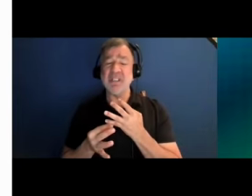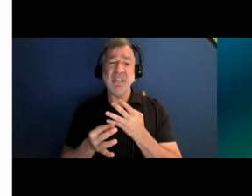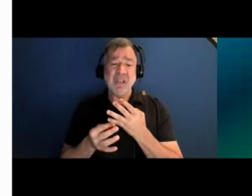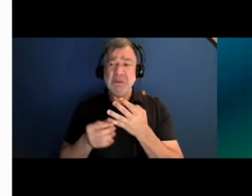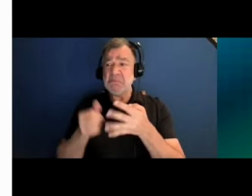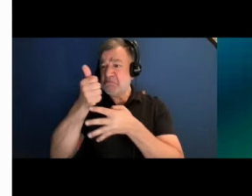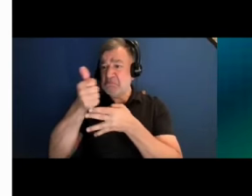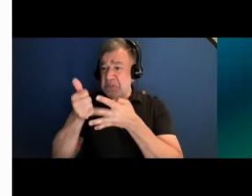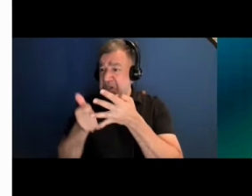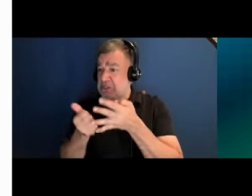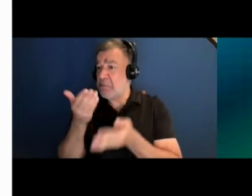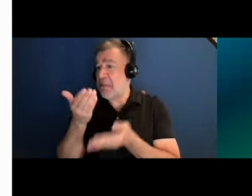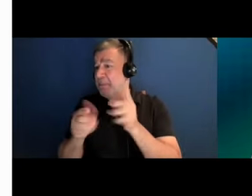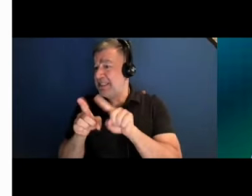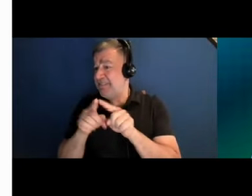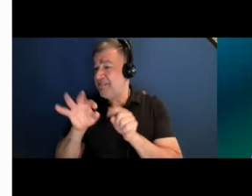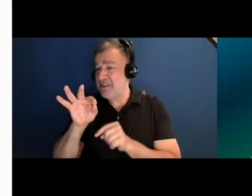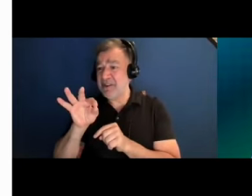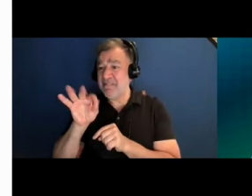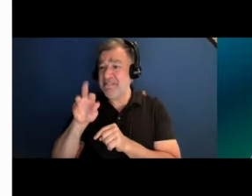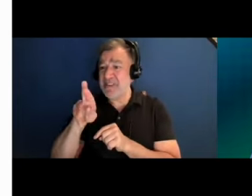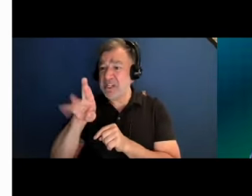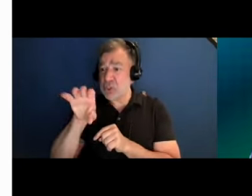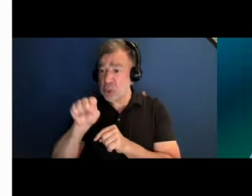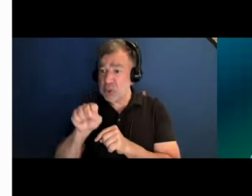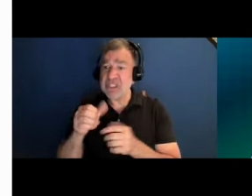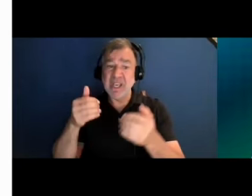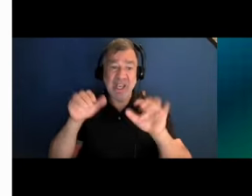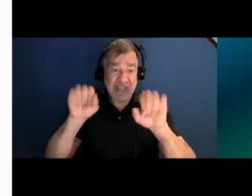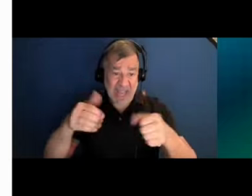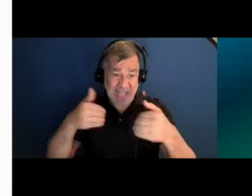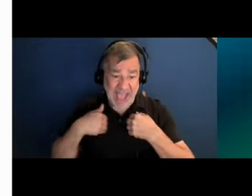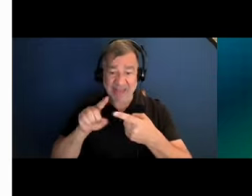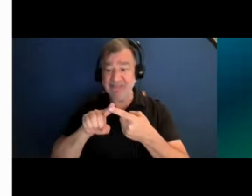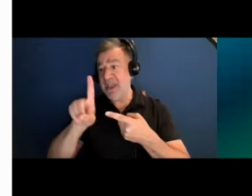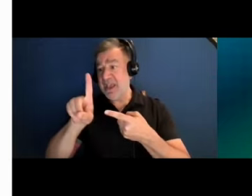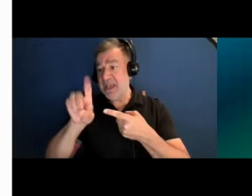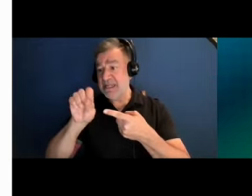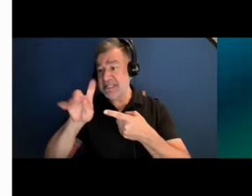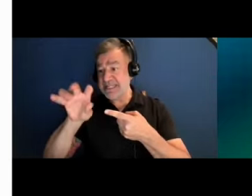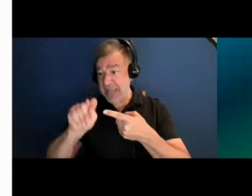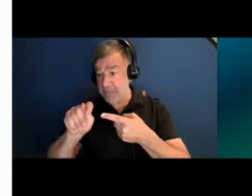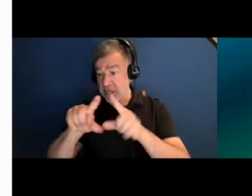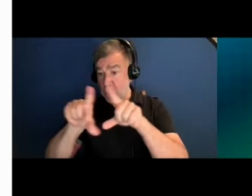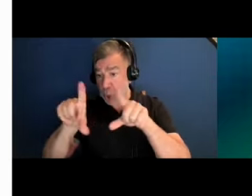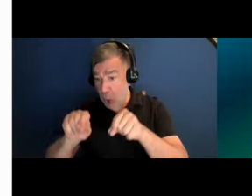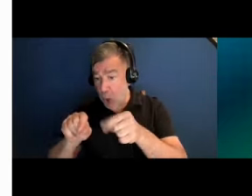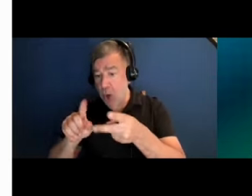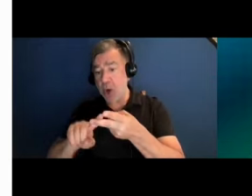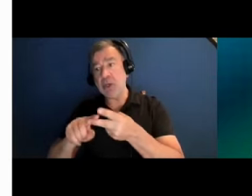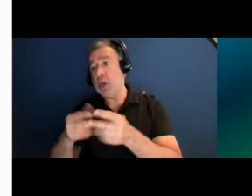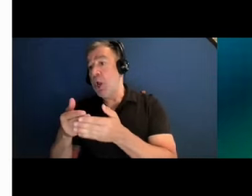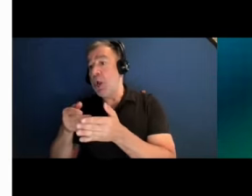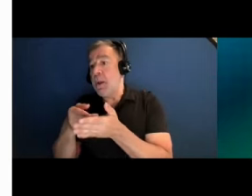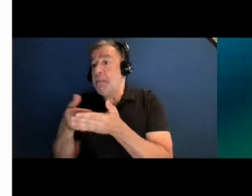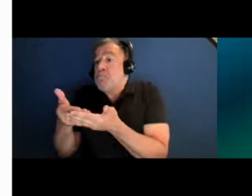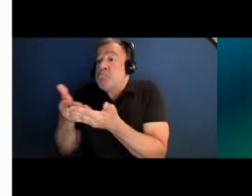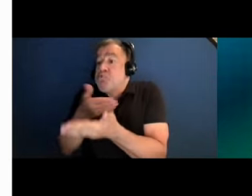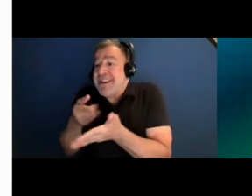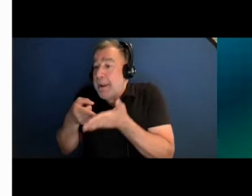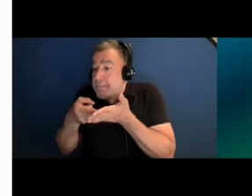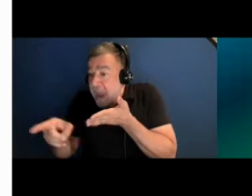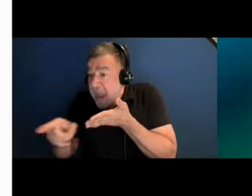heard about debit card versus a prepaid card. There could be different features that are set up in